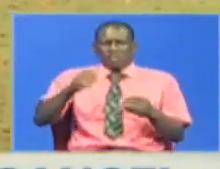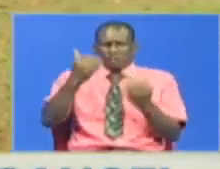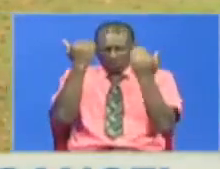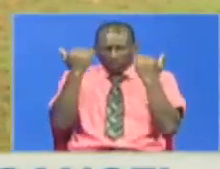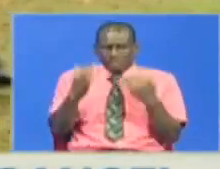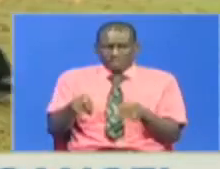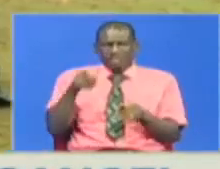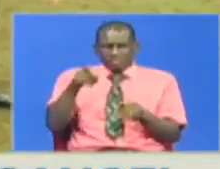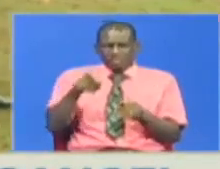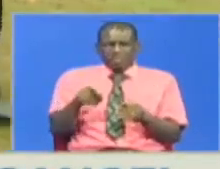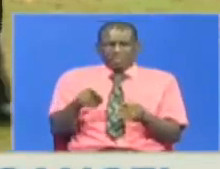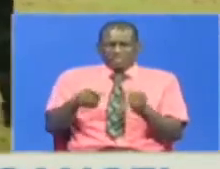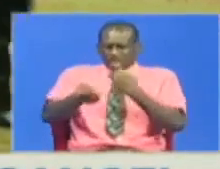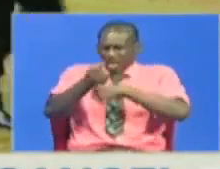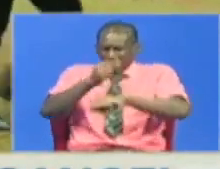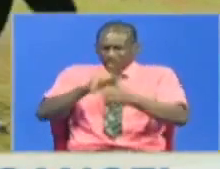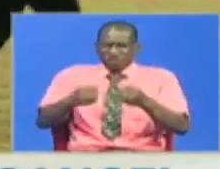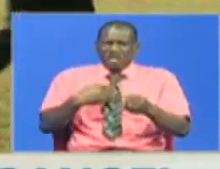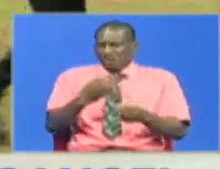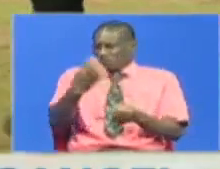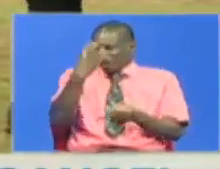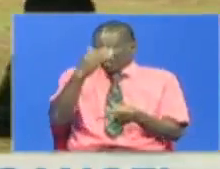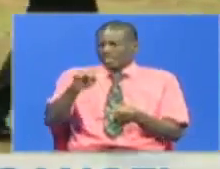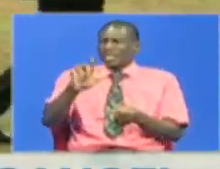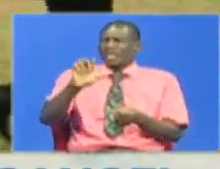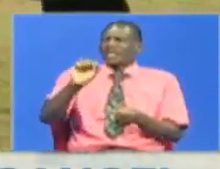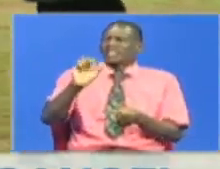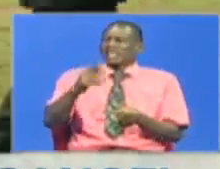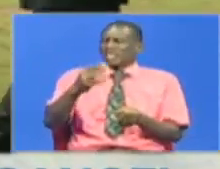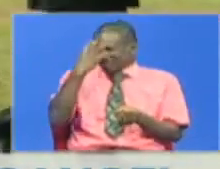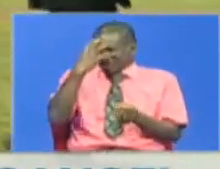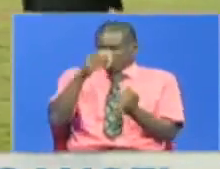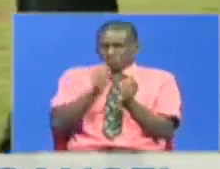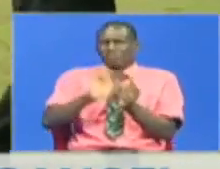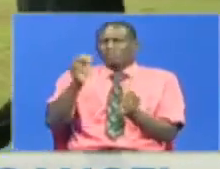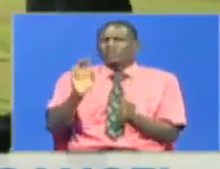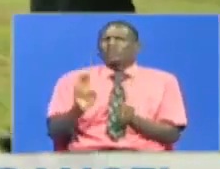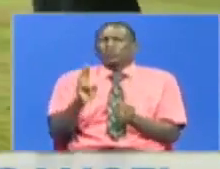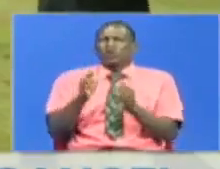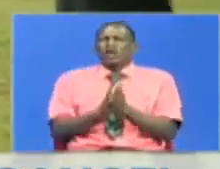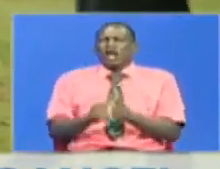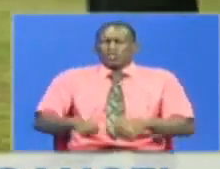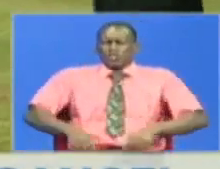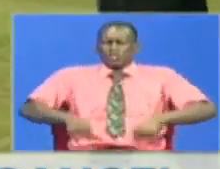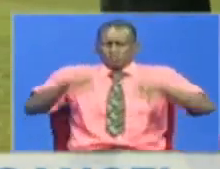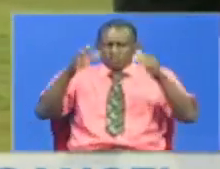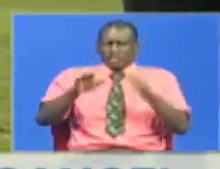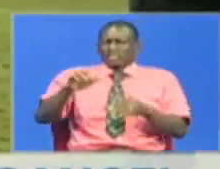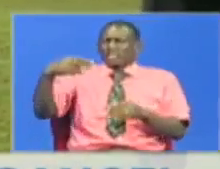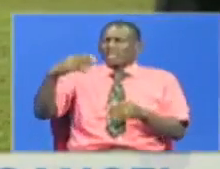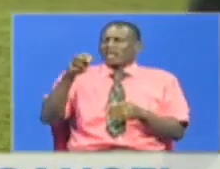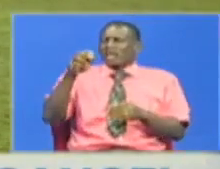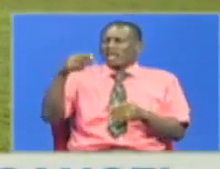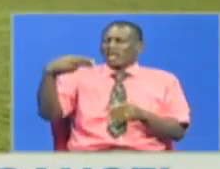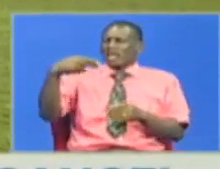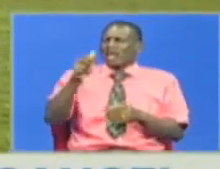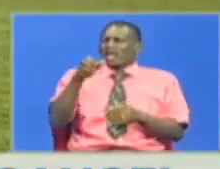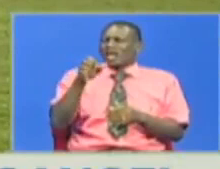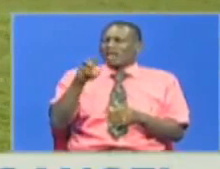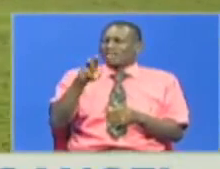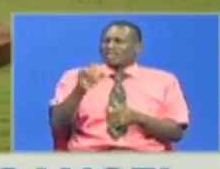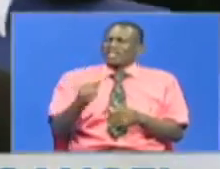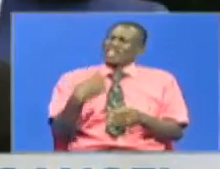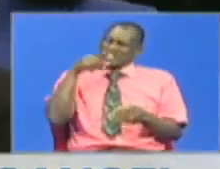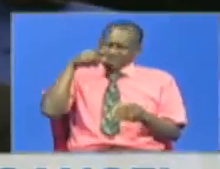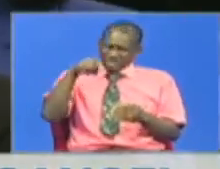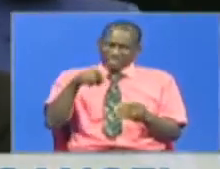This latest move has angered the Law Society of Kenya, whose President Nelson Havi has termed as an indication